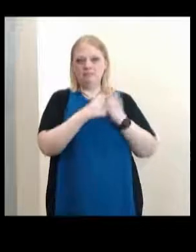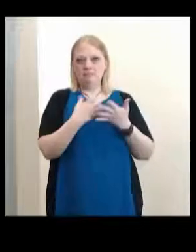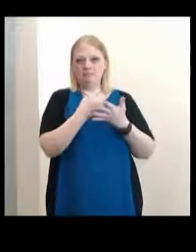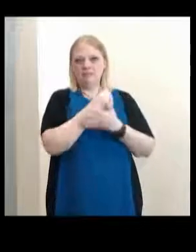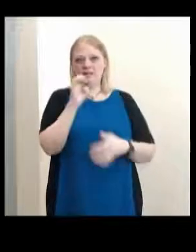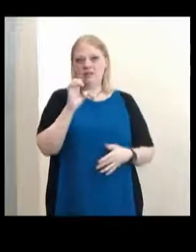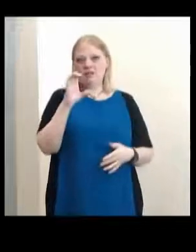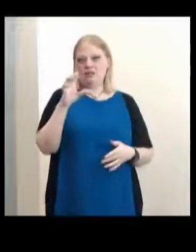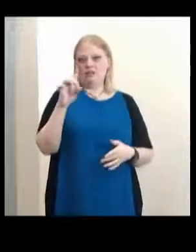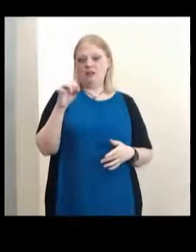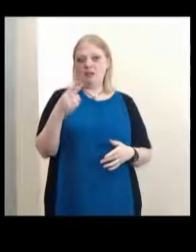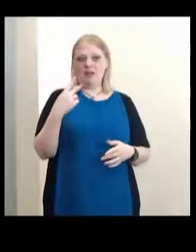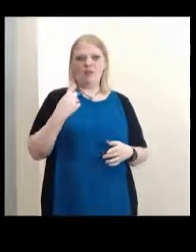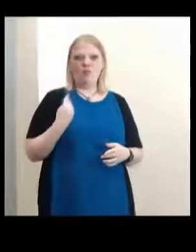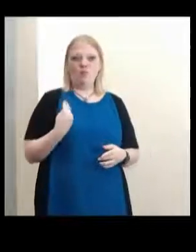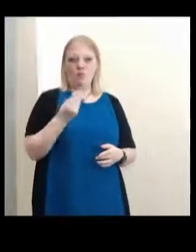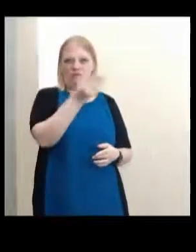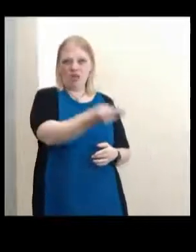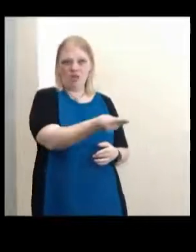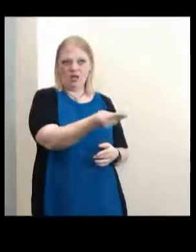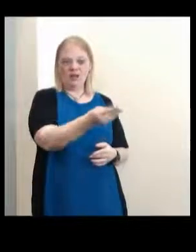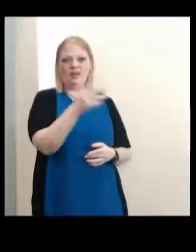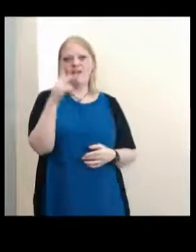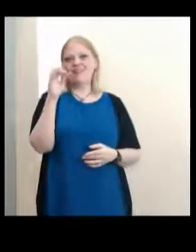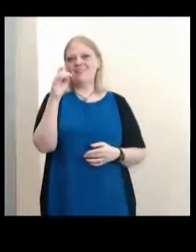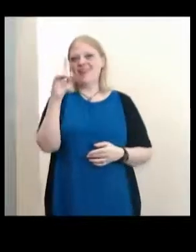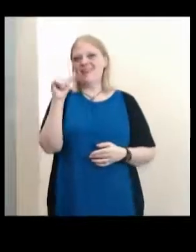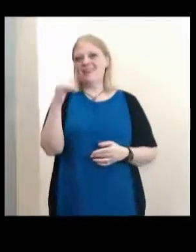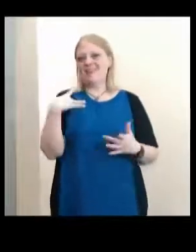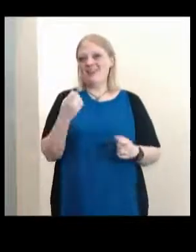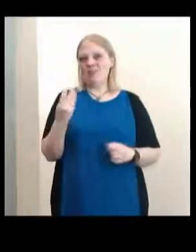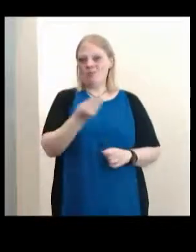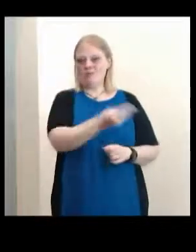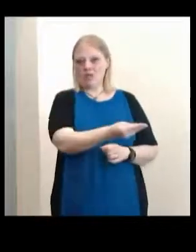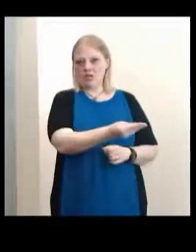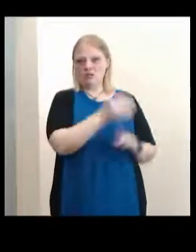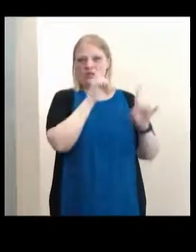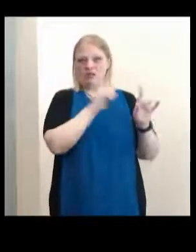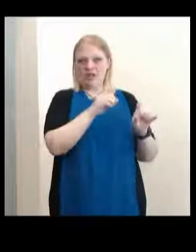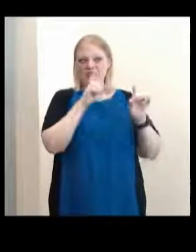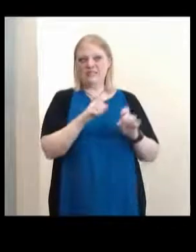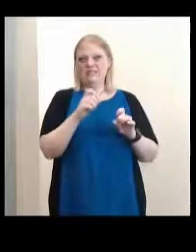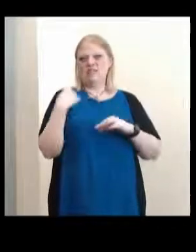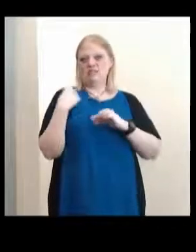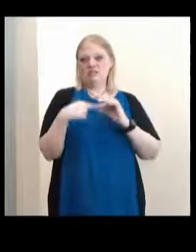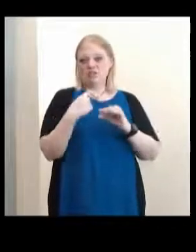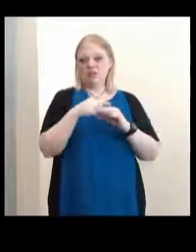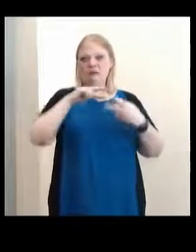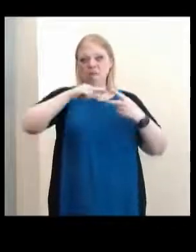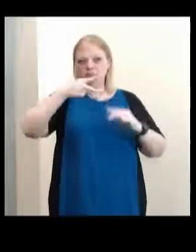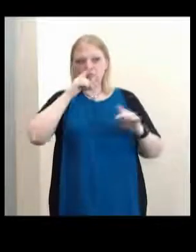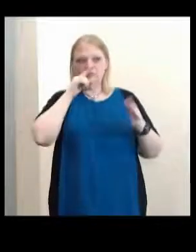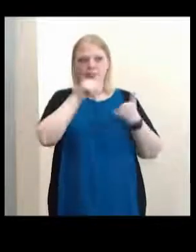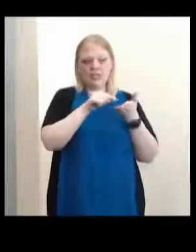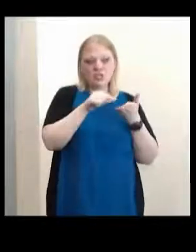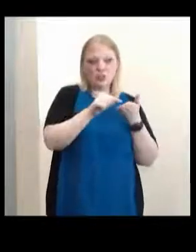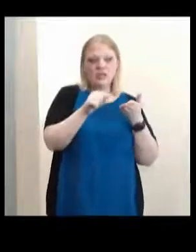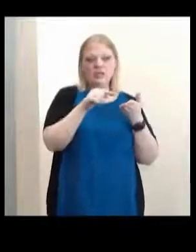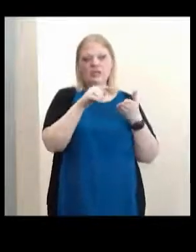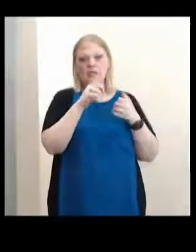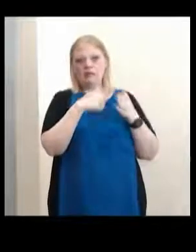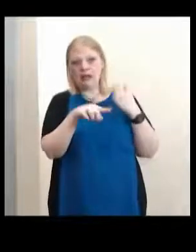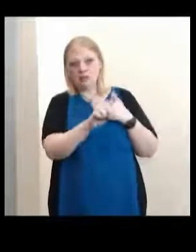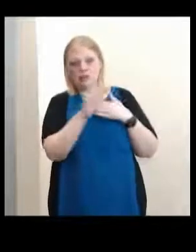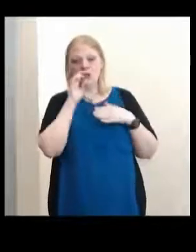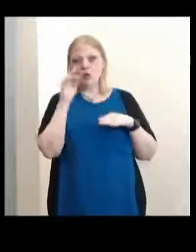Health Department provides and also that Coveted Health provides. And so they are doing testing this week and next week, and we're going to continue to send